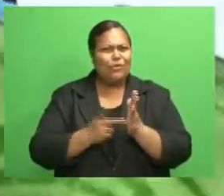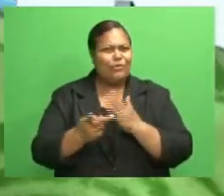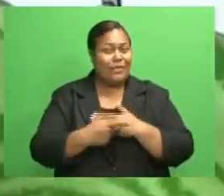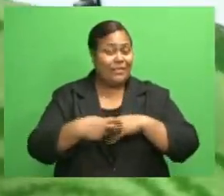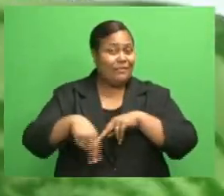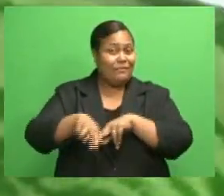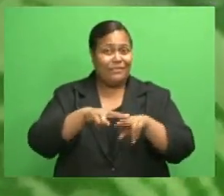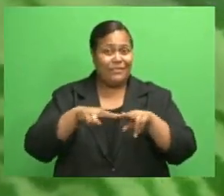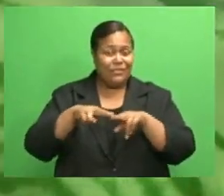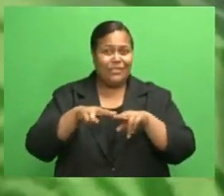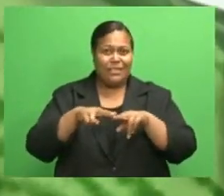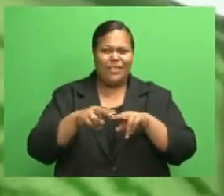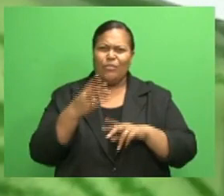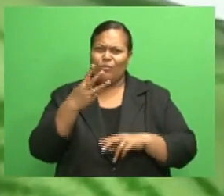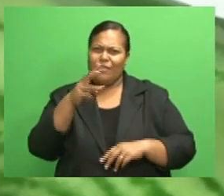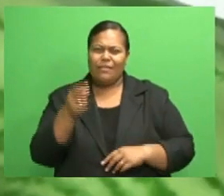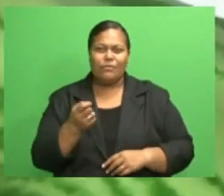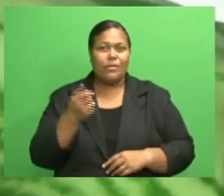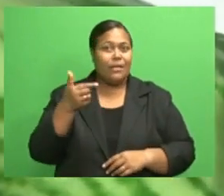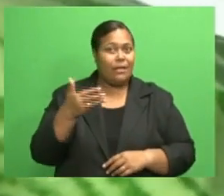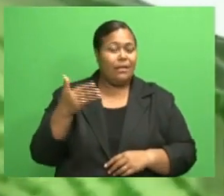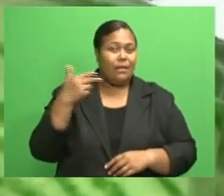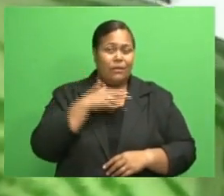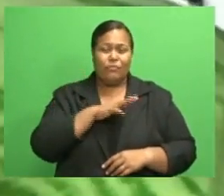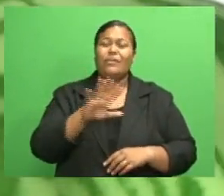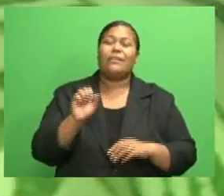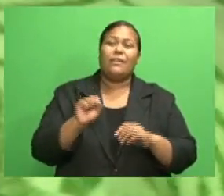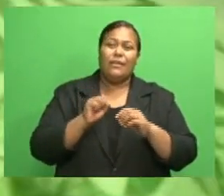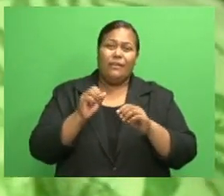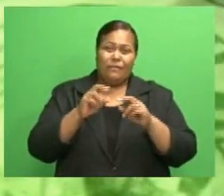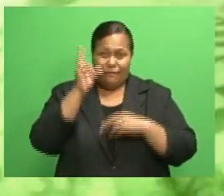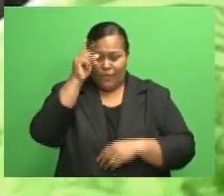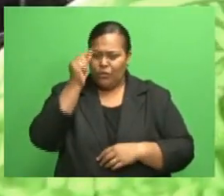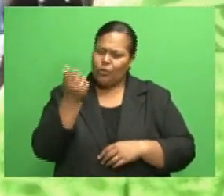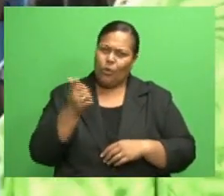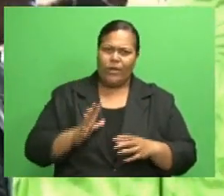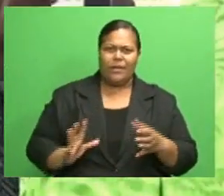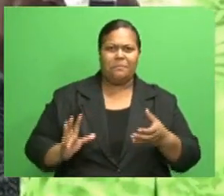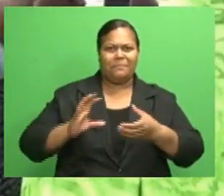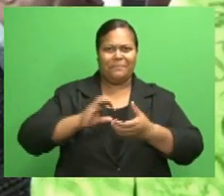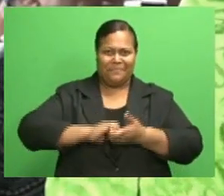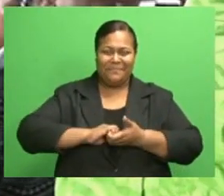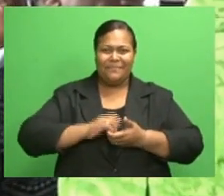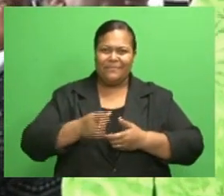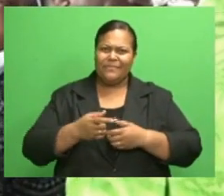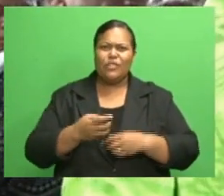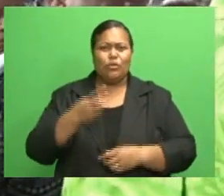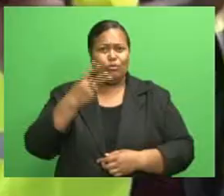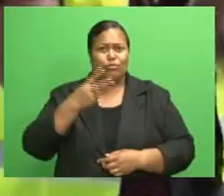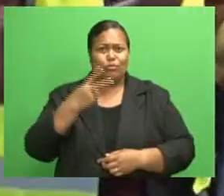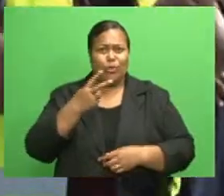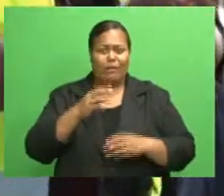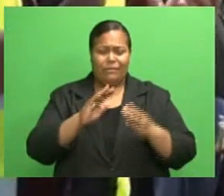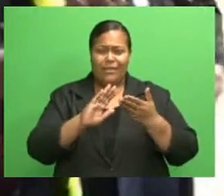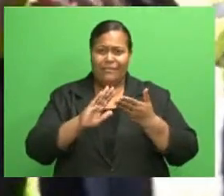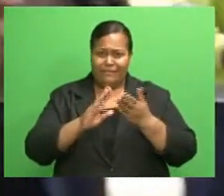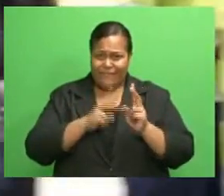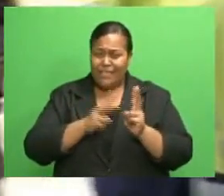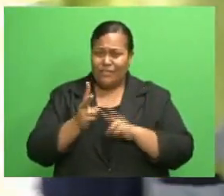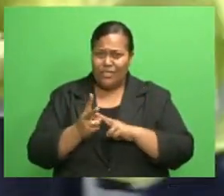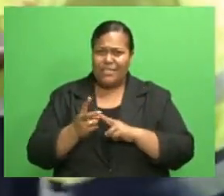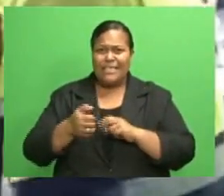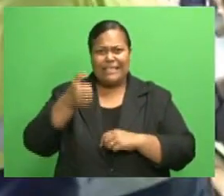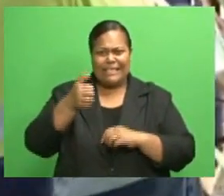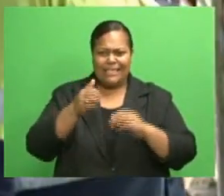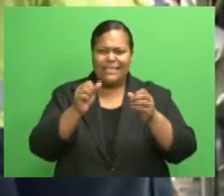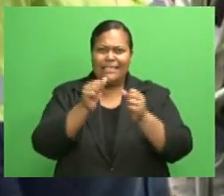3,800 Fijians who are already connected, 12 new villages, 6 settlements, 7 schools and 2 more farming communities